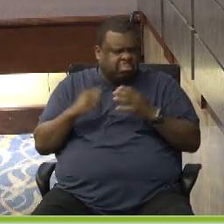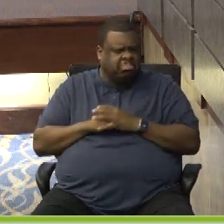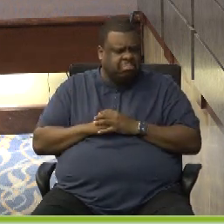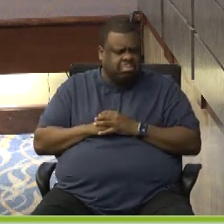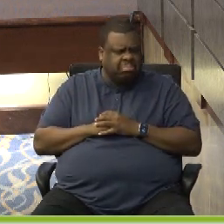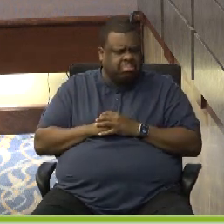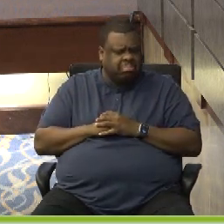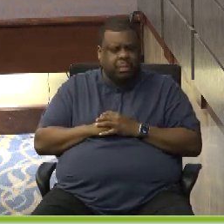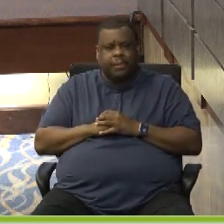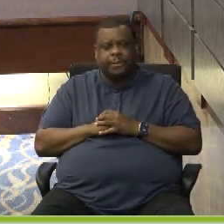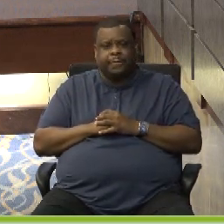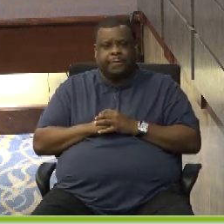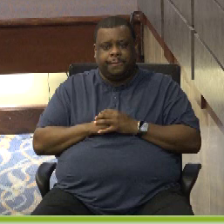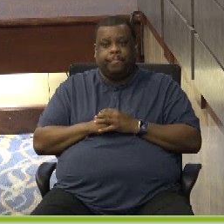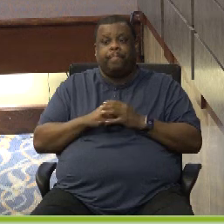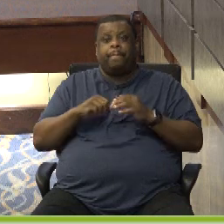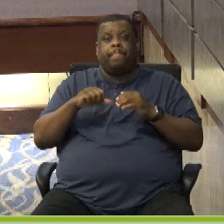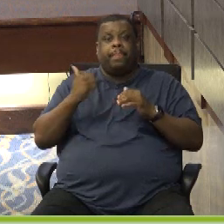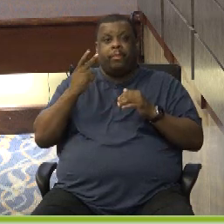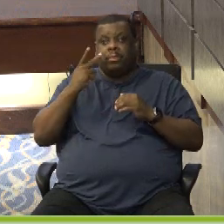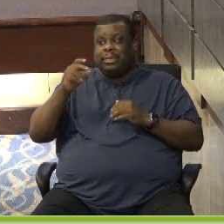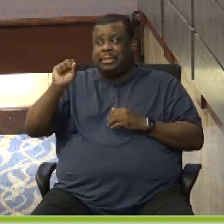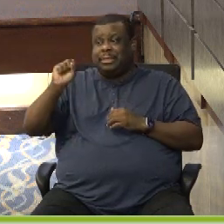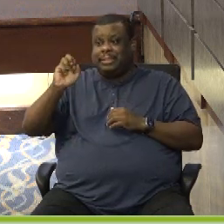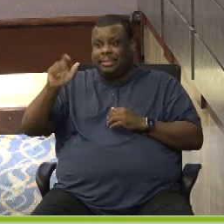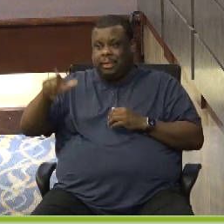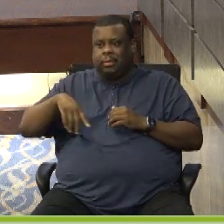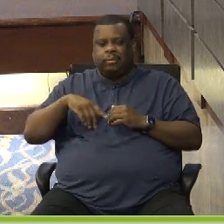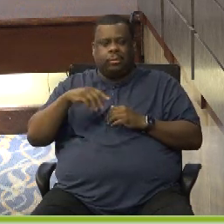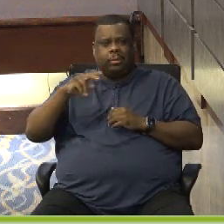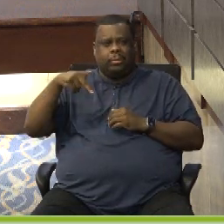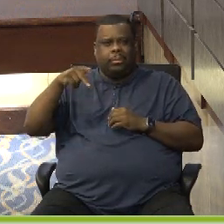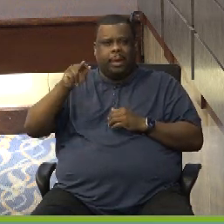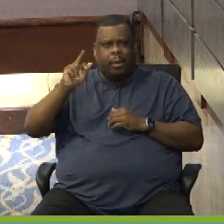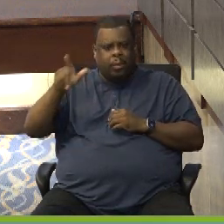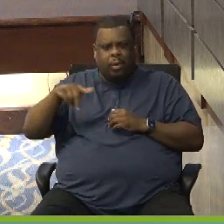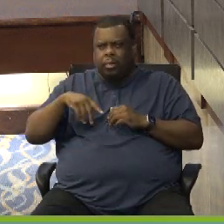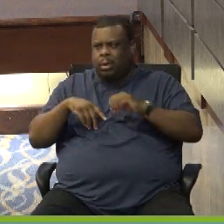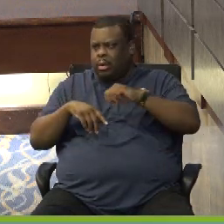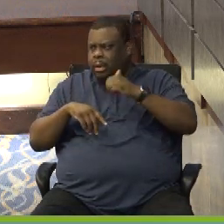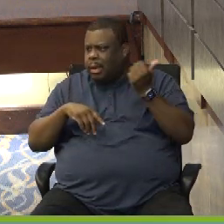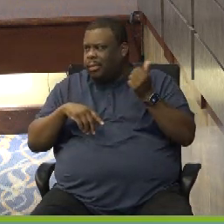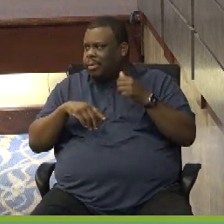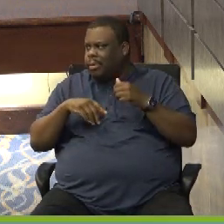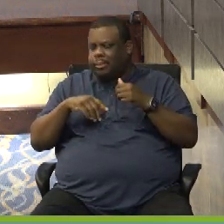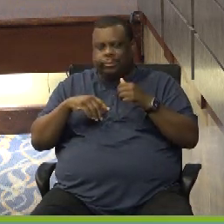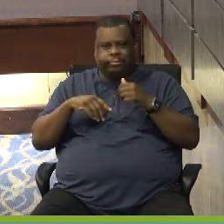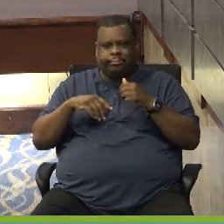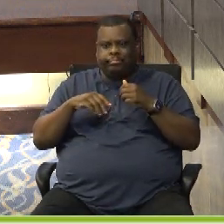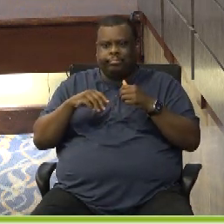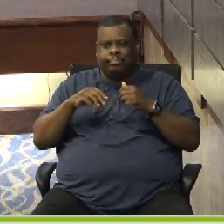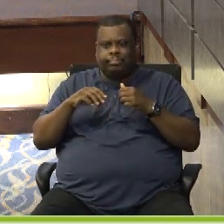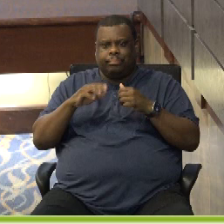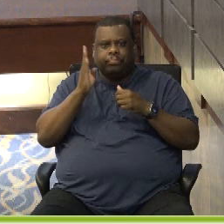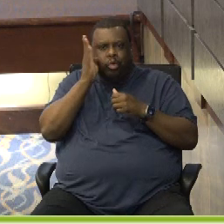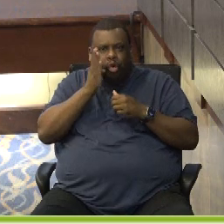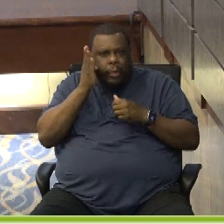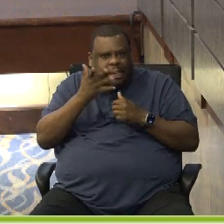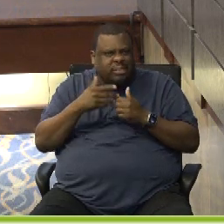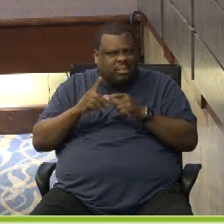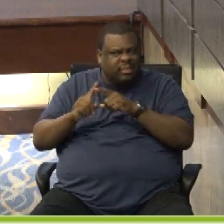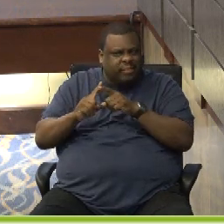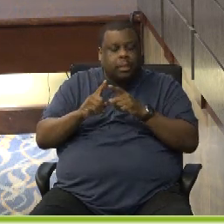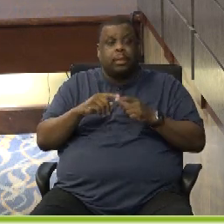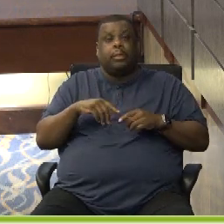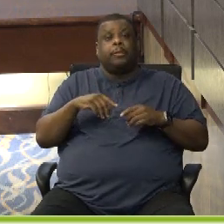Okay, and so then we could also use the seals for things like apparel or any kind of embroidery. Just to get into color a little bit,